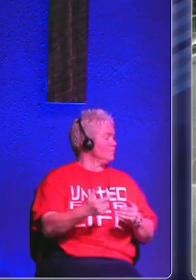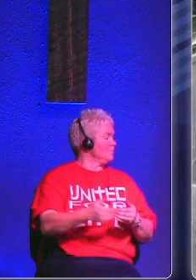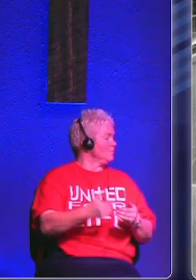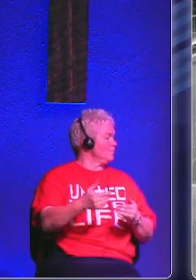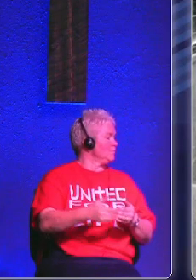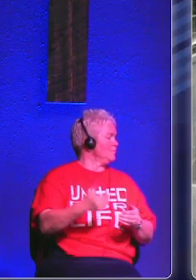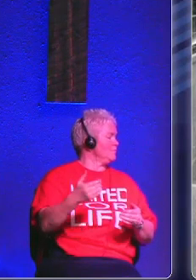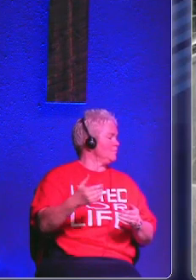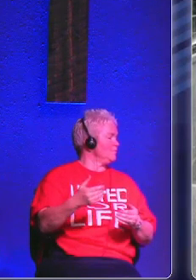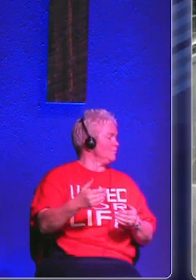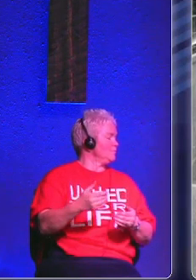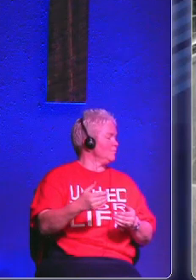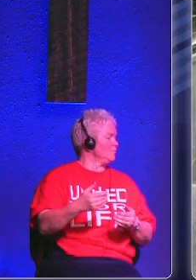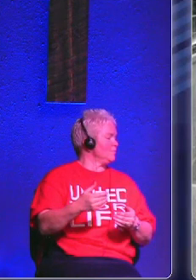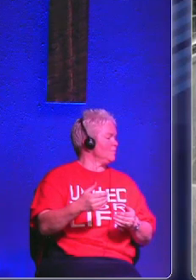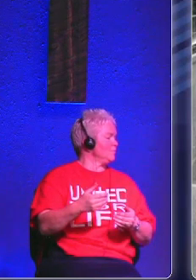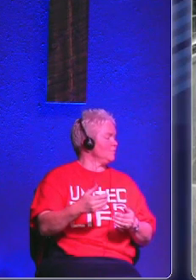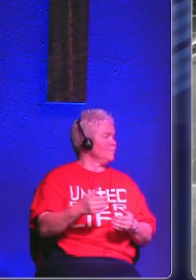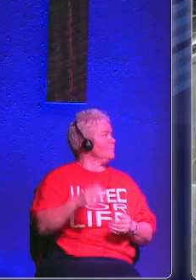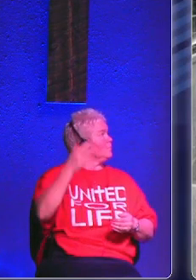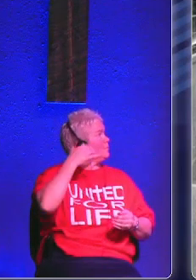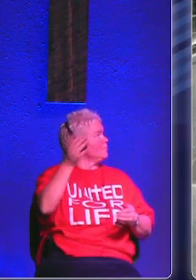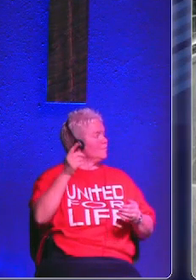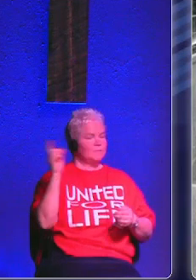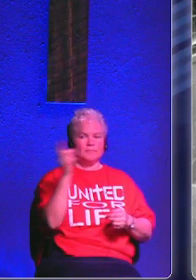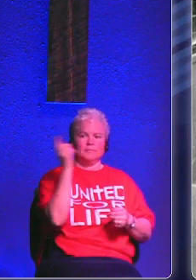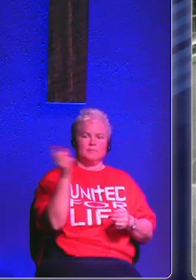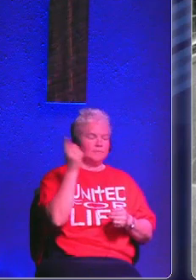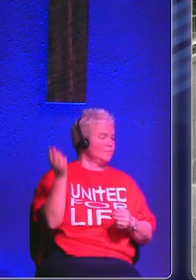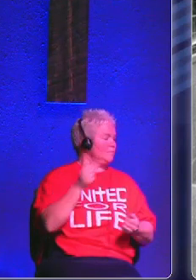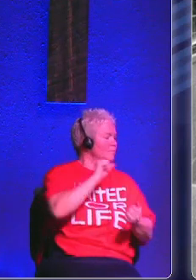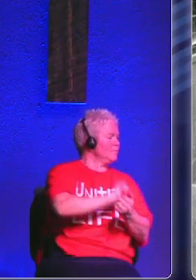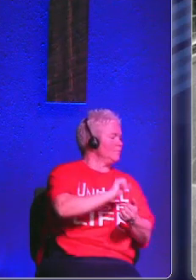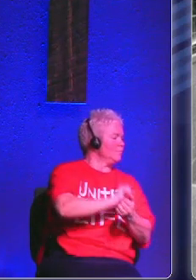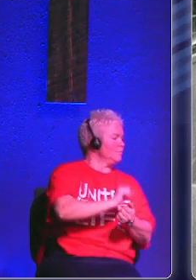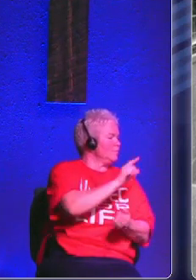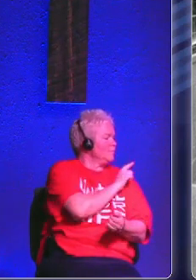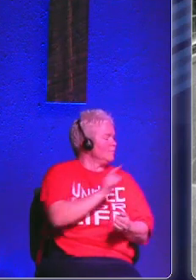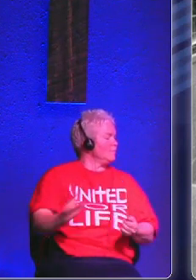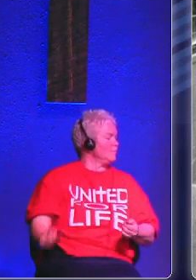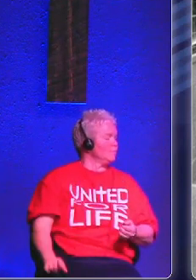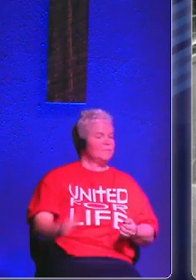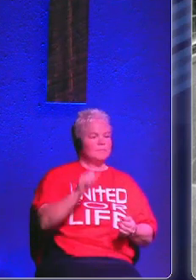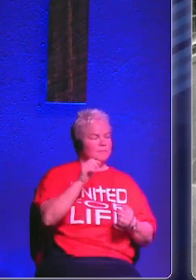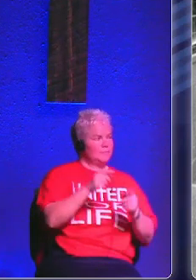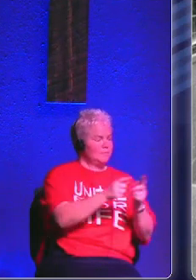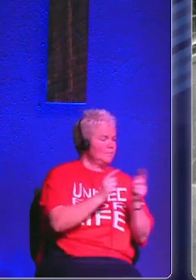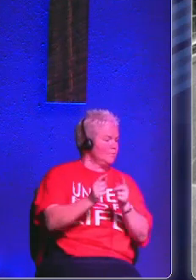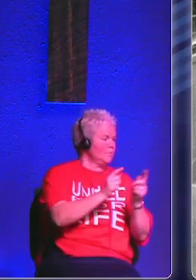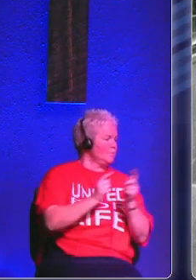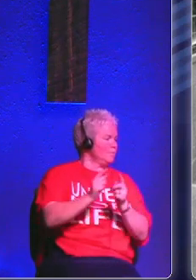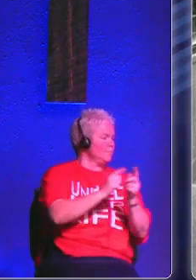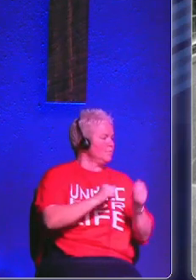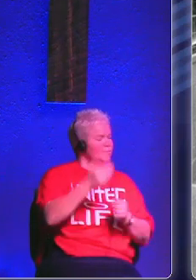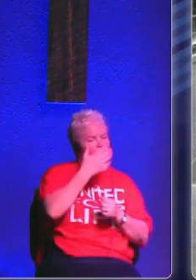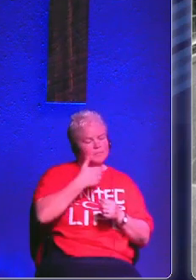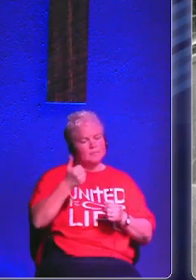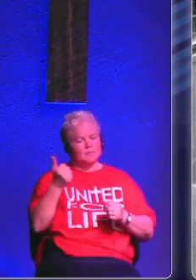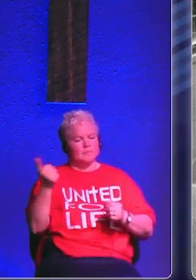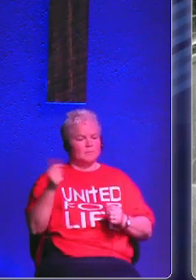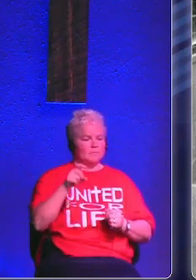easy. Steadfast, immovable, always excelling in the work of the Lord, doing my best and doing more than